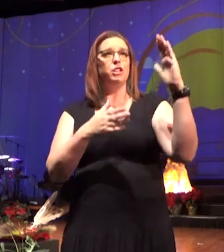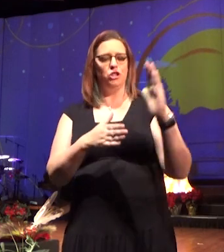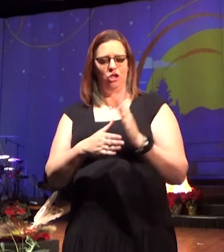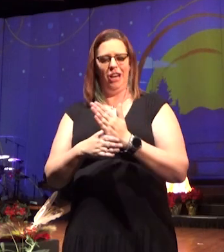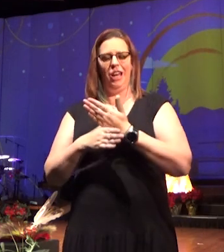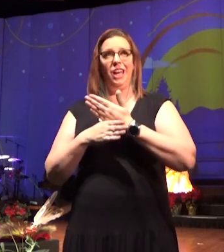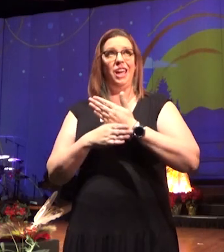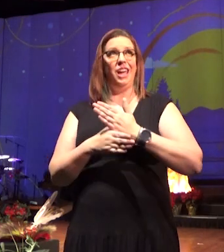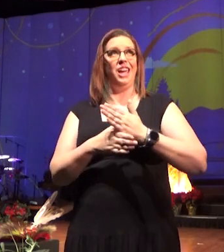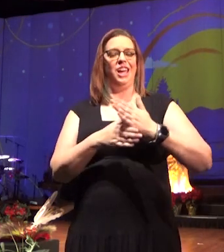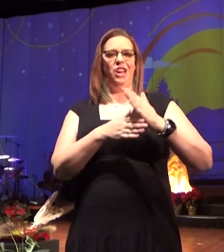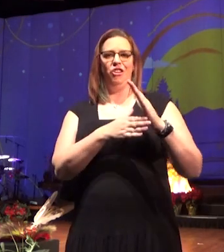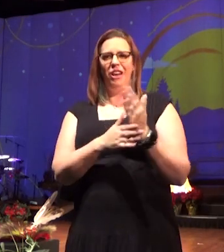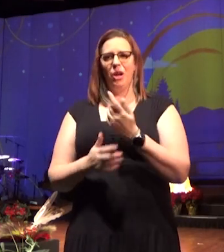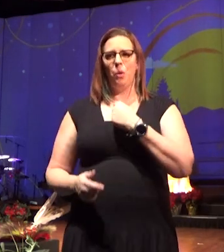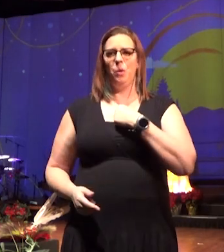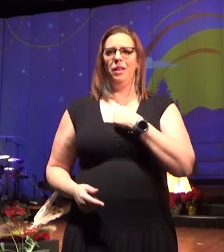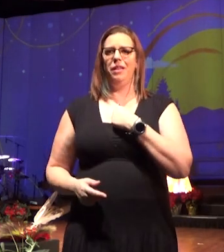me,